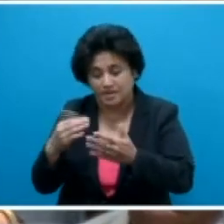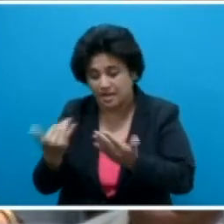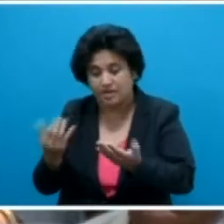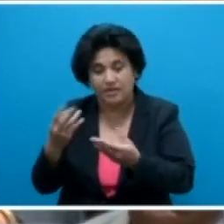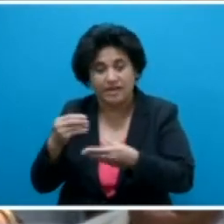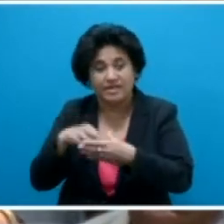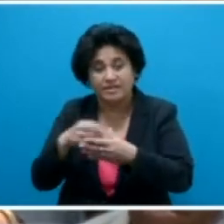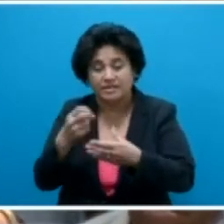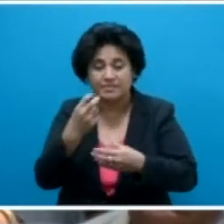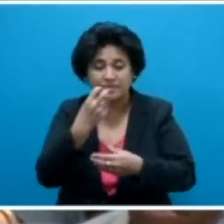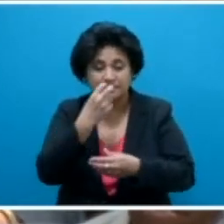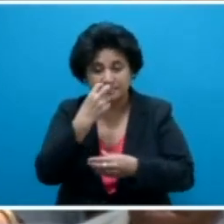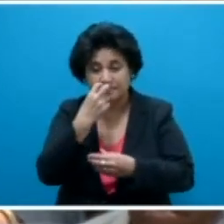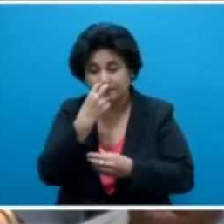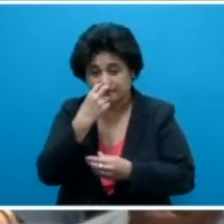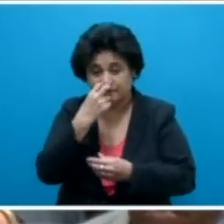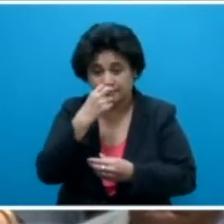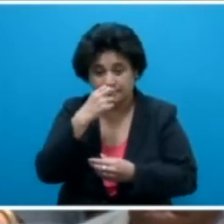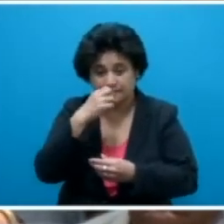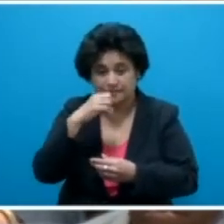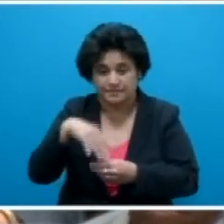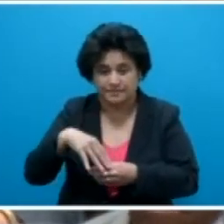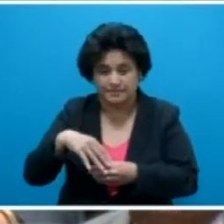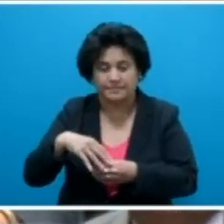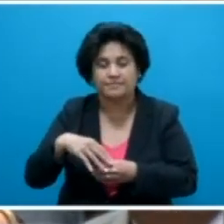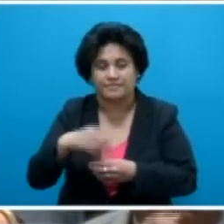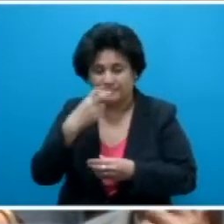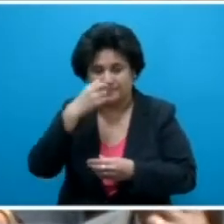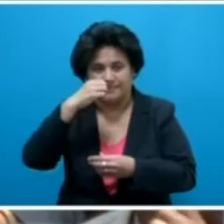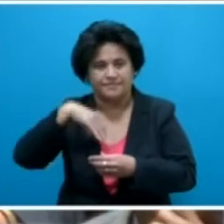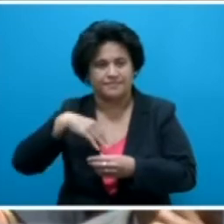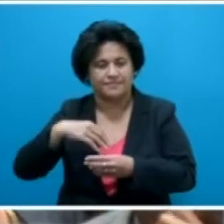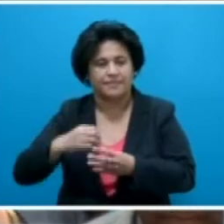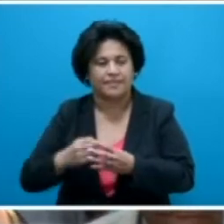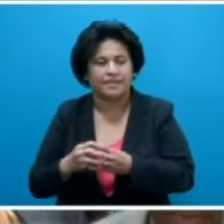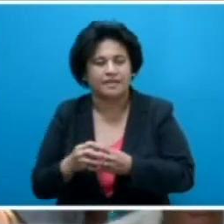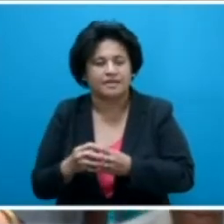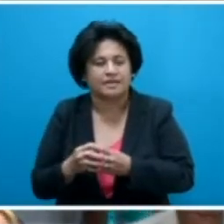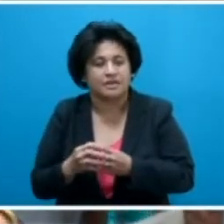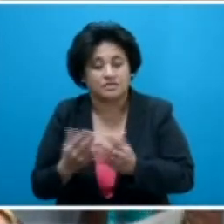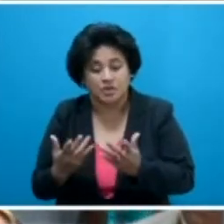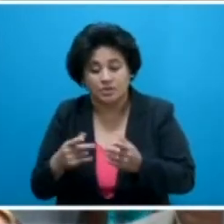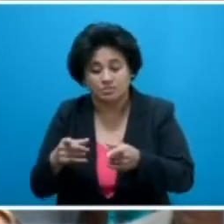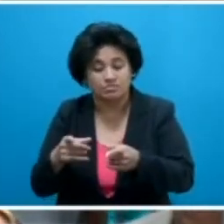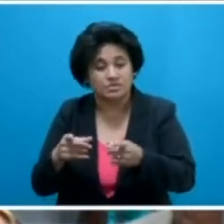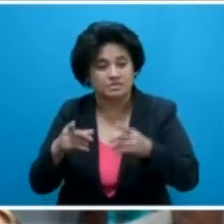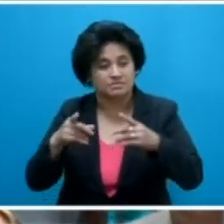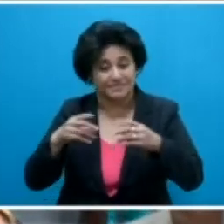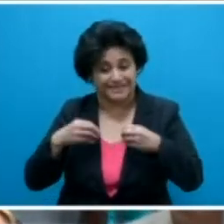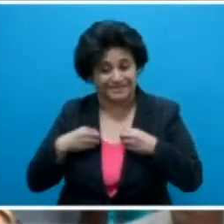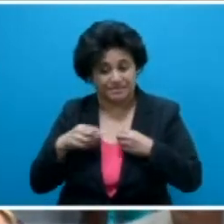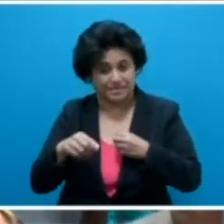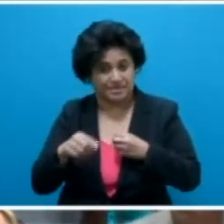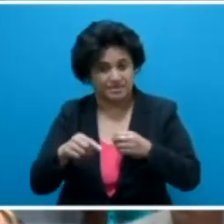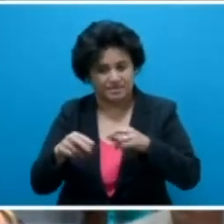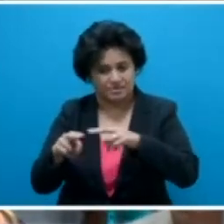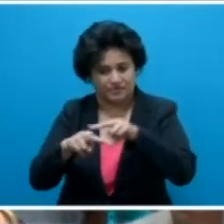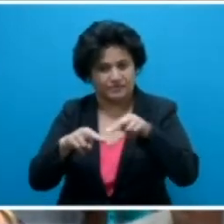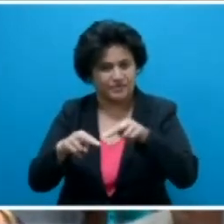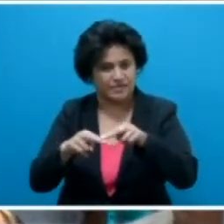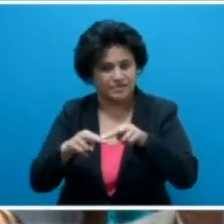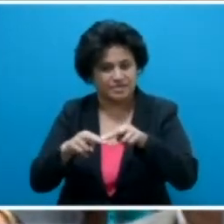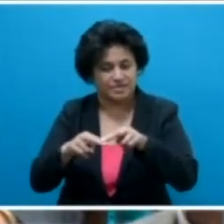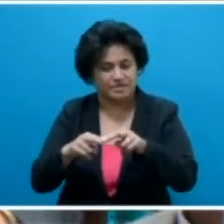Fund portfolio without conditions. This acceptance could see Fiji being the first small island developing